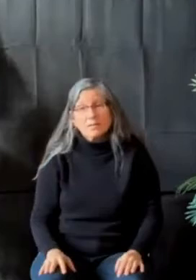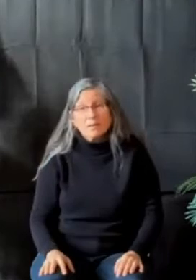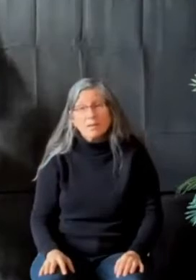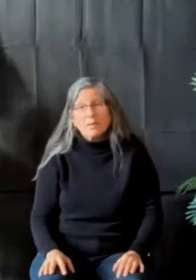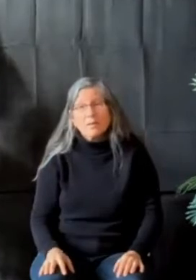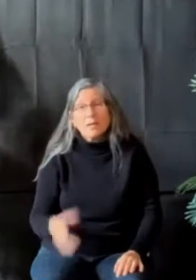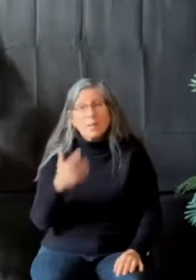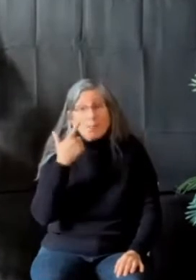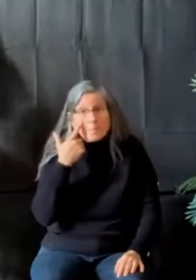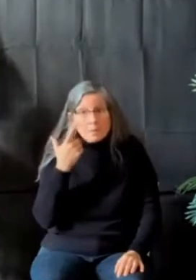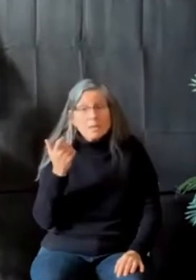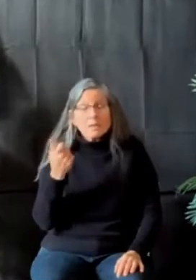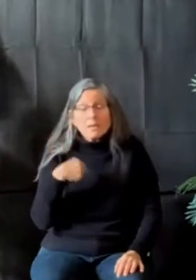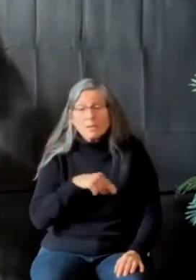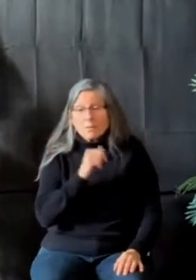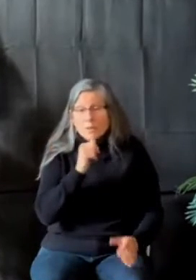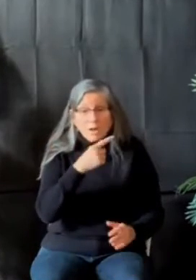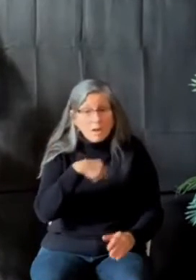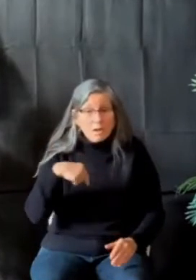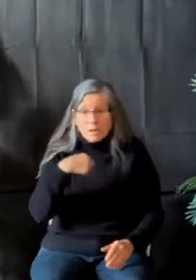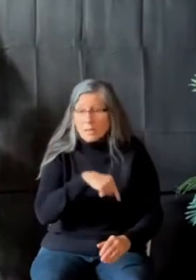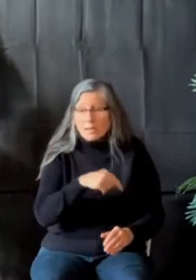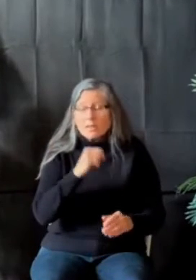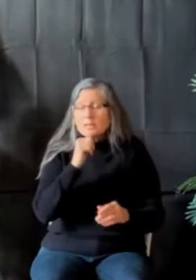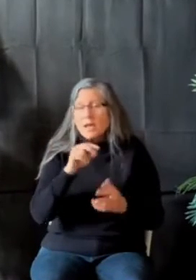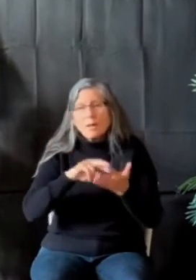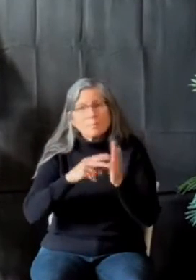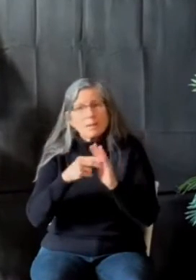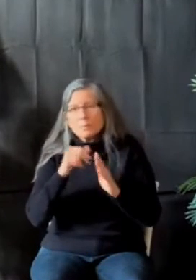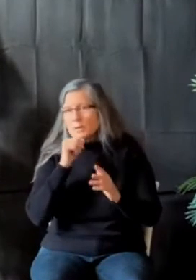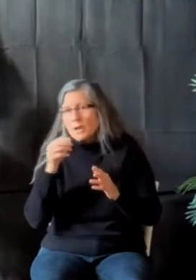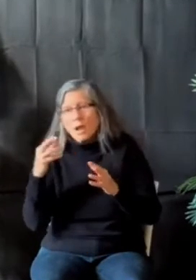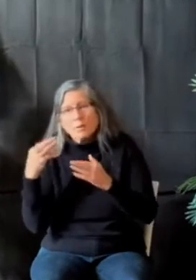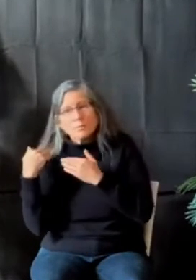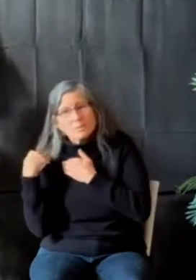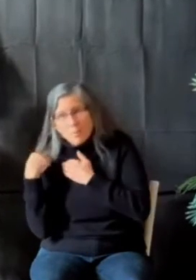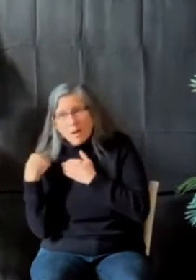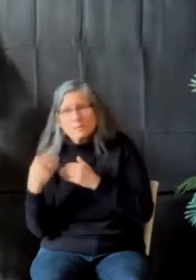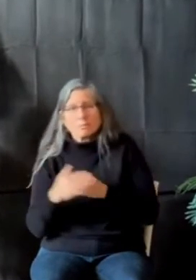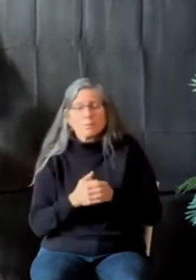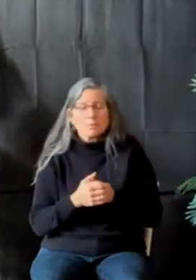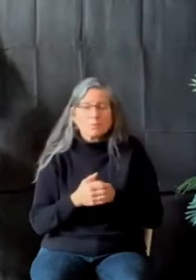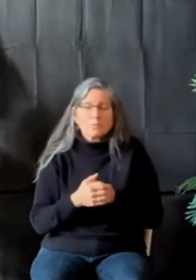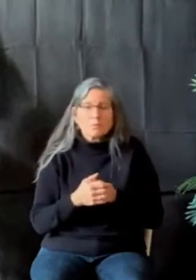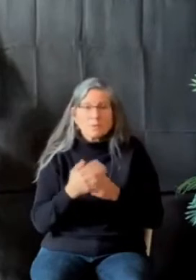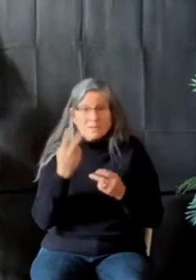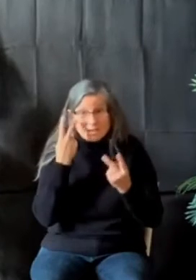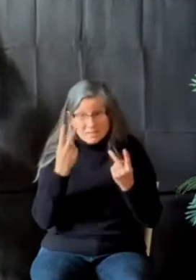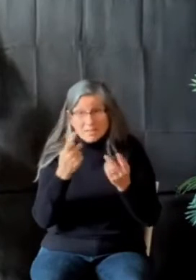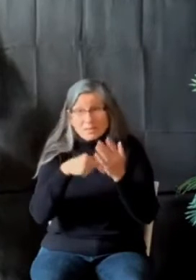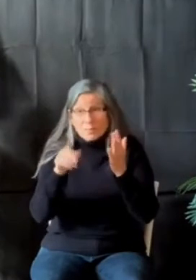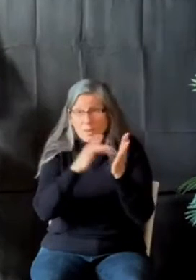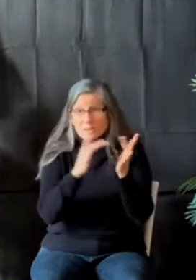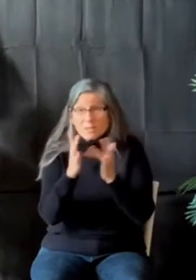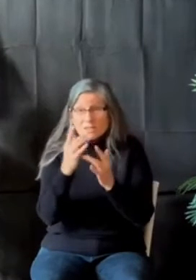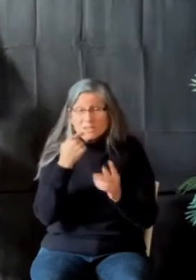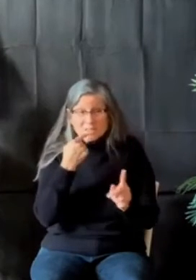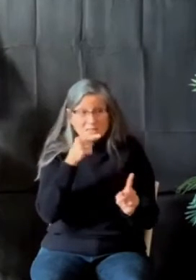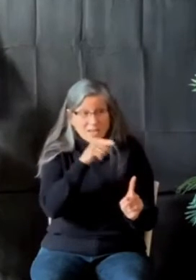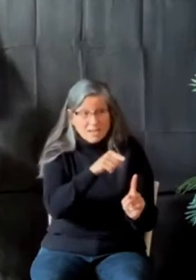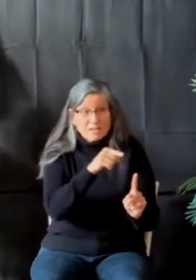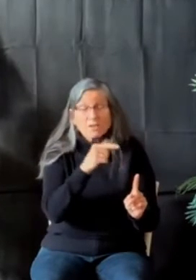Just because we're not condemned doesn't mean we're not responsible. Okay? Do you see what Jesus said to the